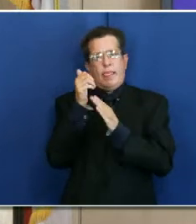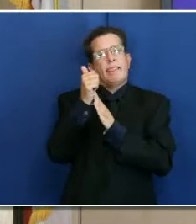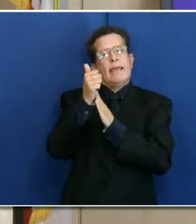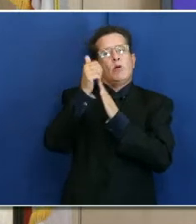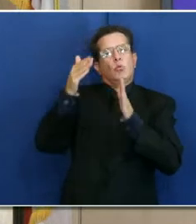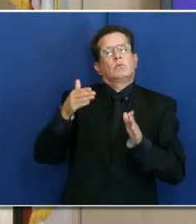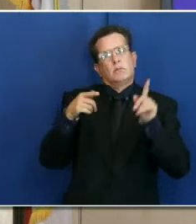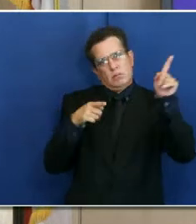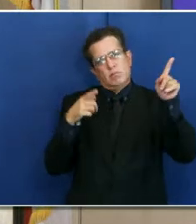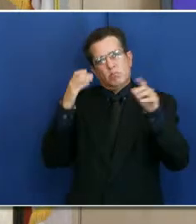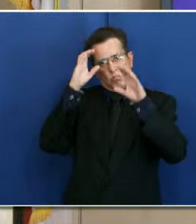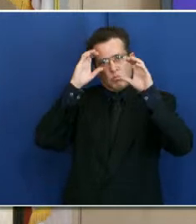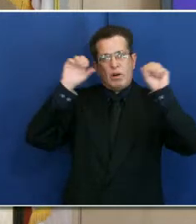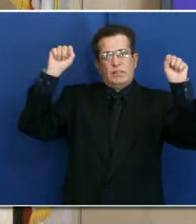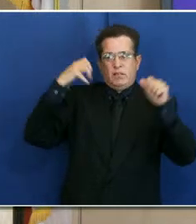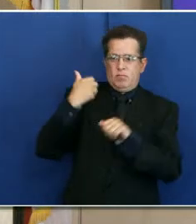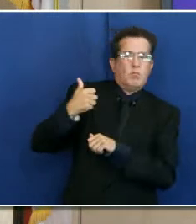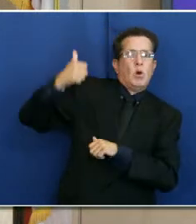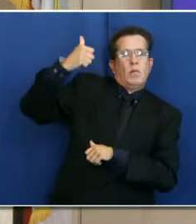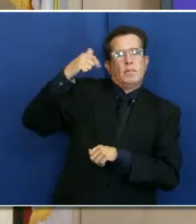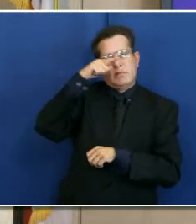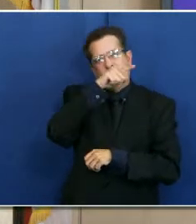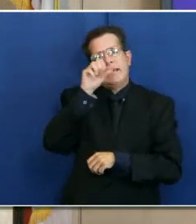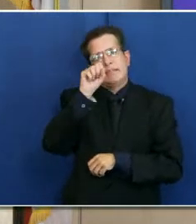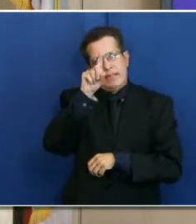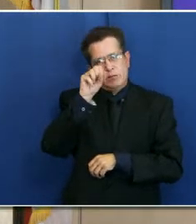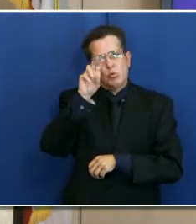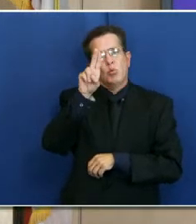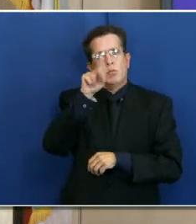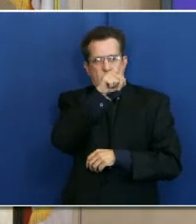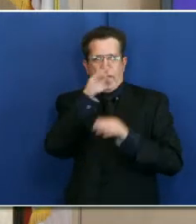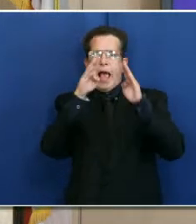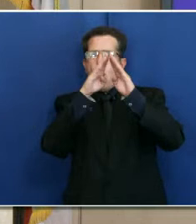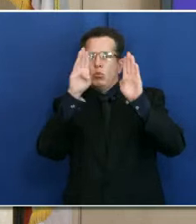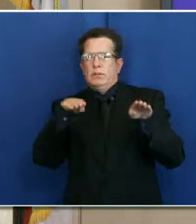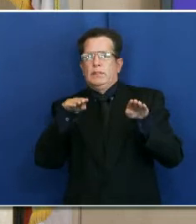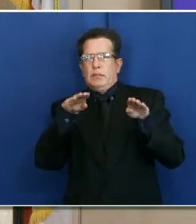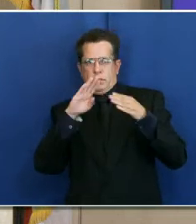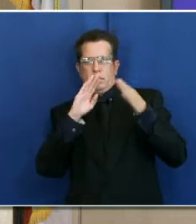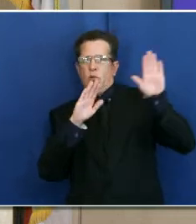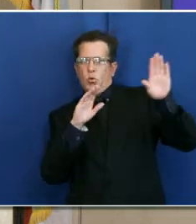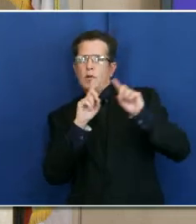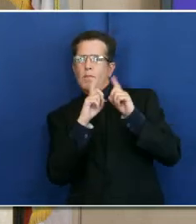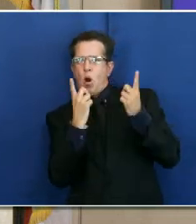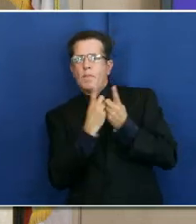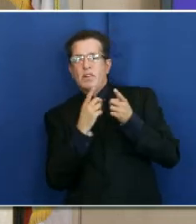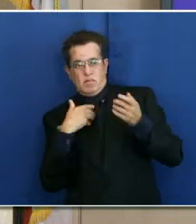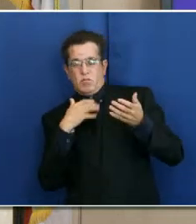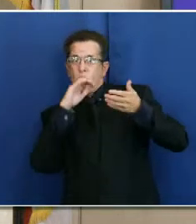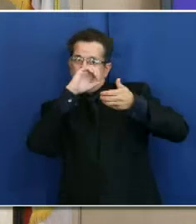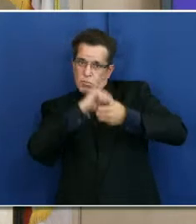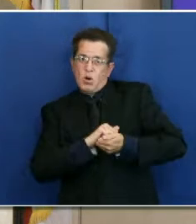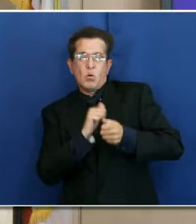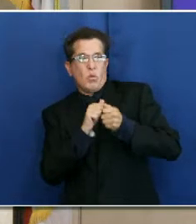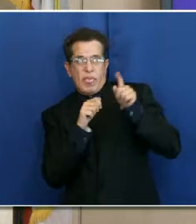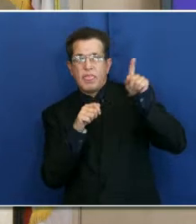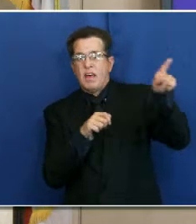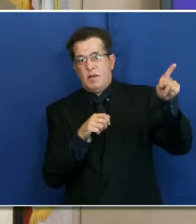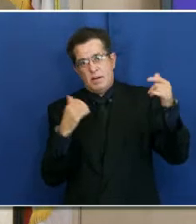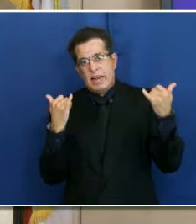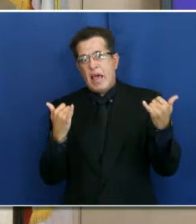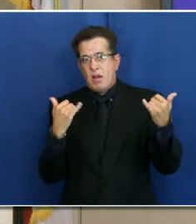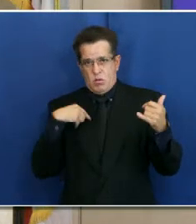the individual housing units, both on and off campus, with these students. And we have